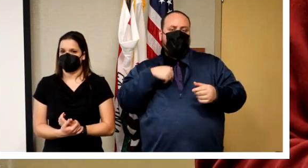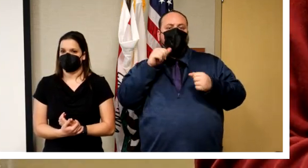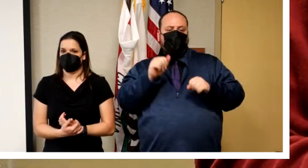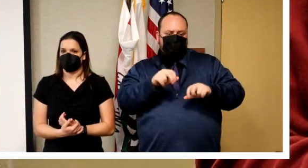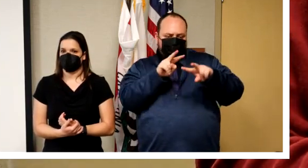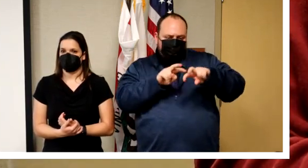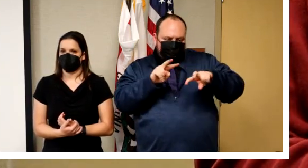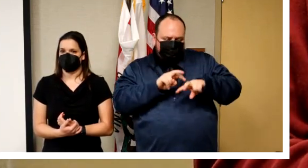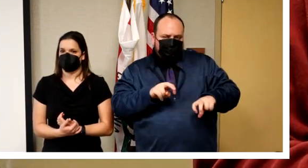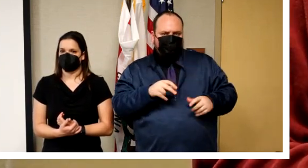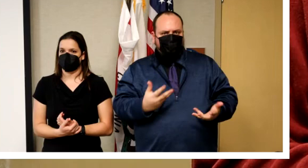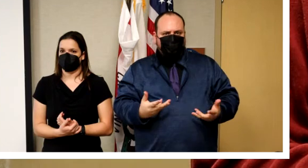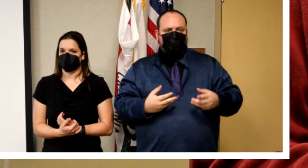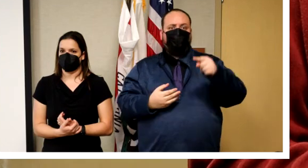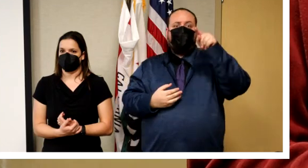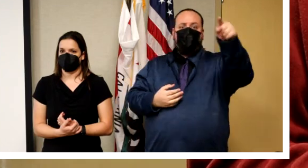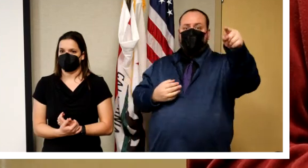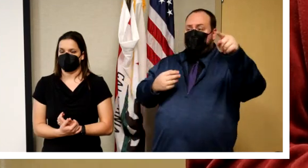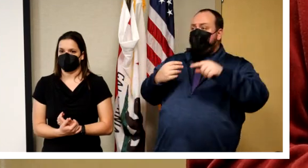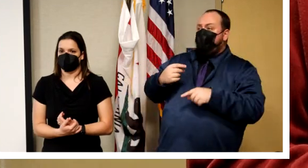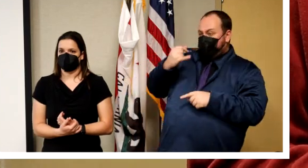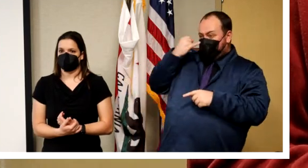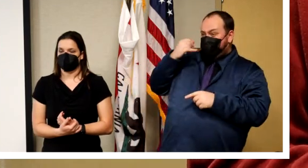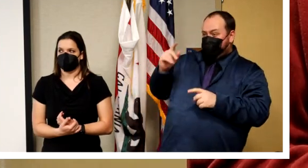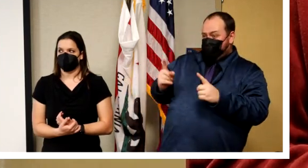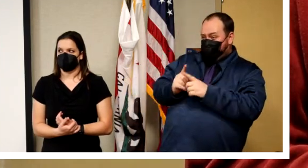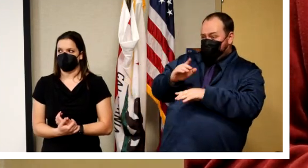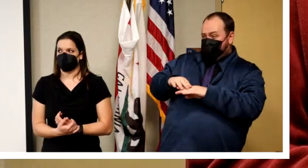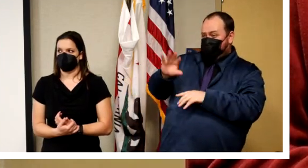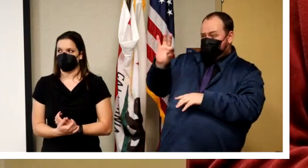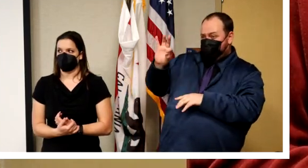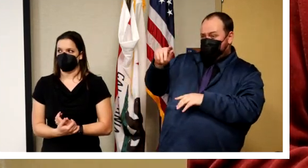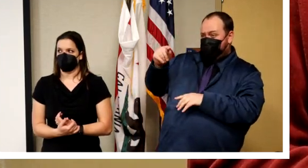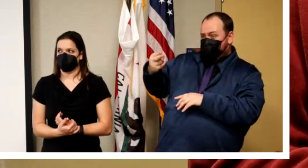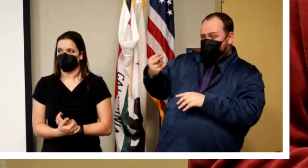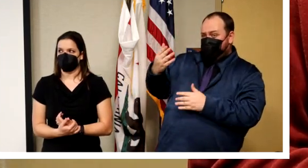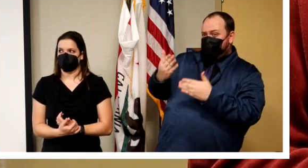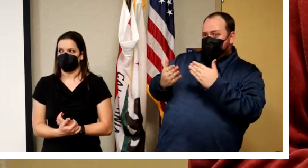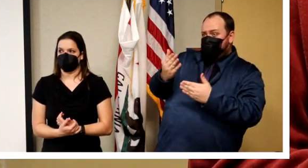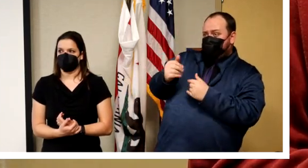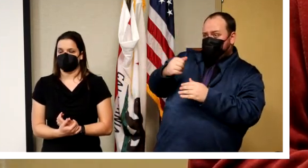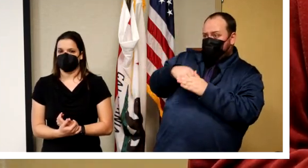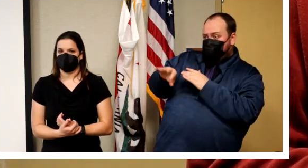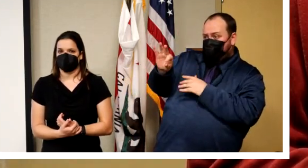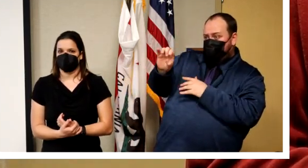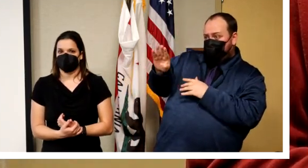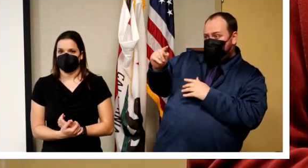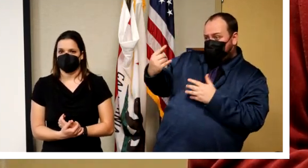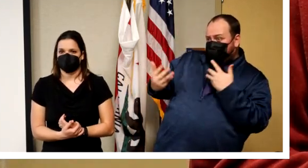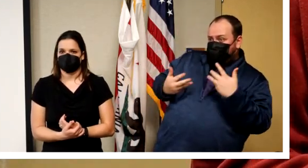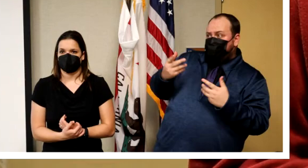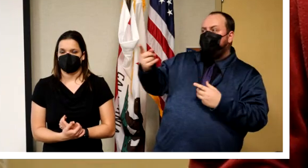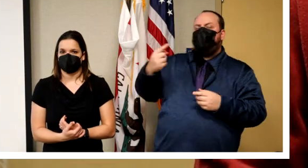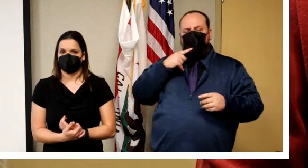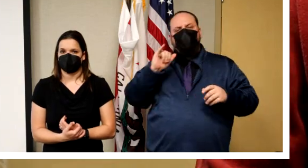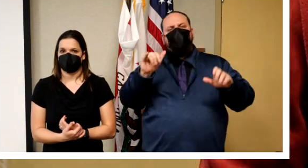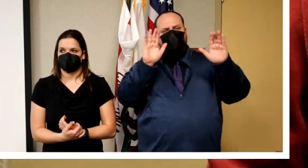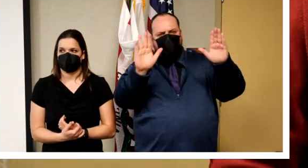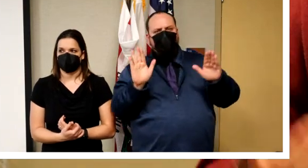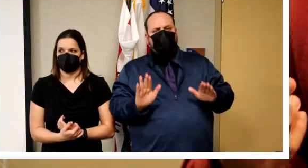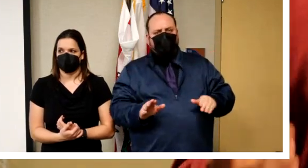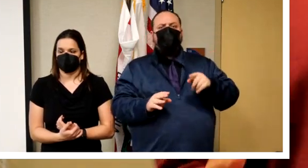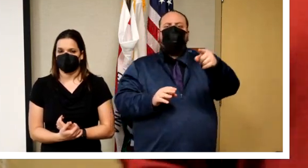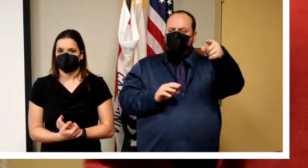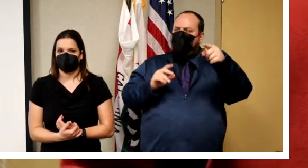going to meet on the 9th, then February 1st, or? That would be great, yeah. Okay, then February 1st would be the time to get the